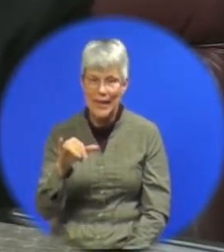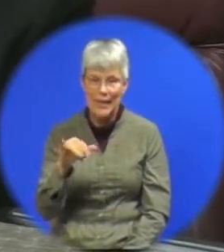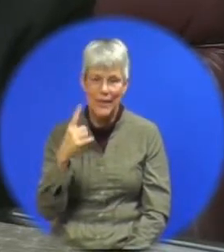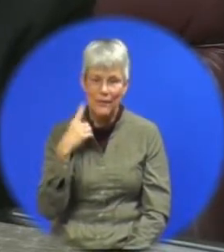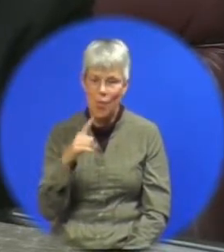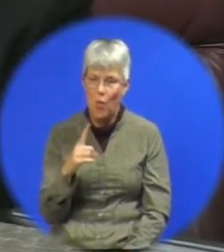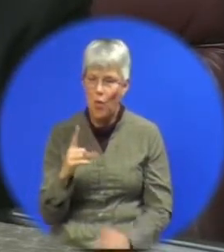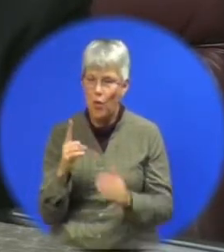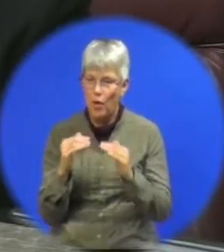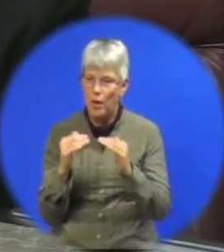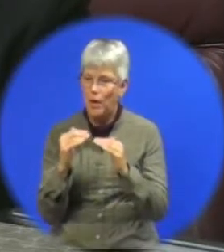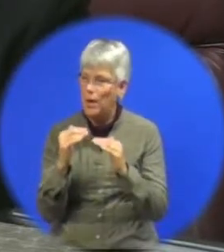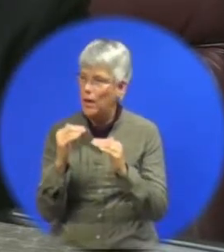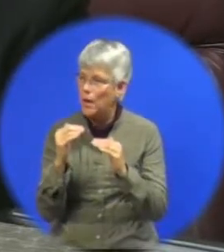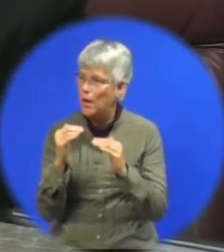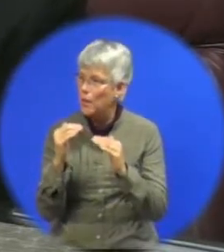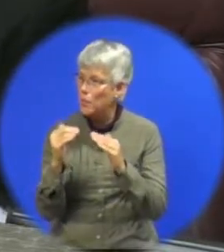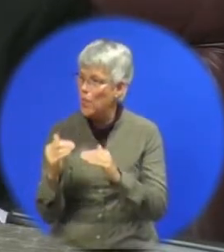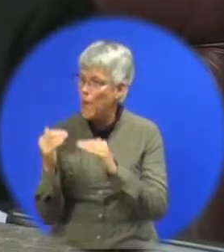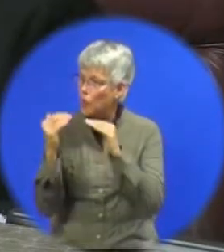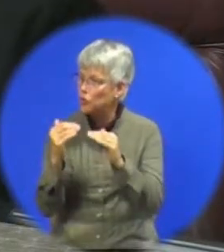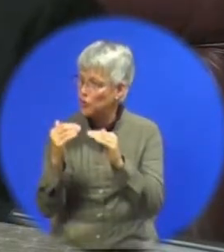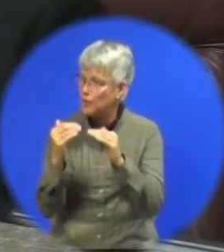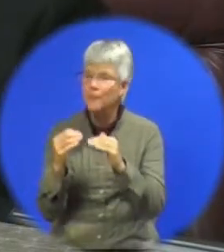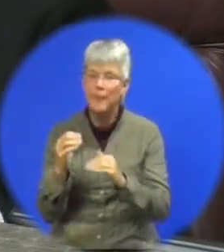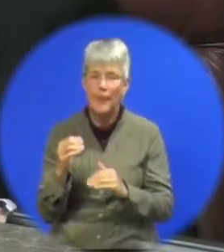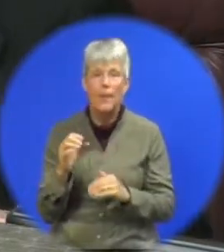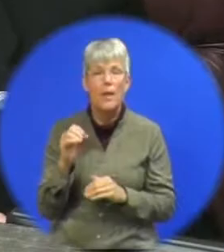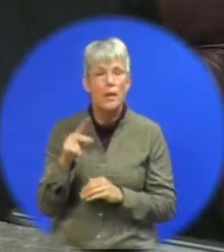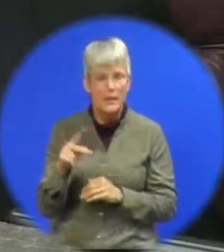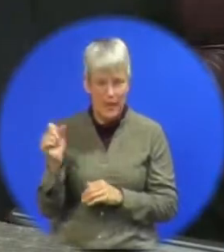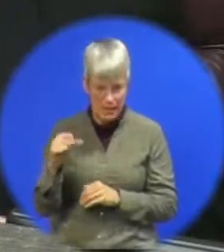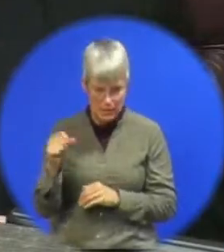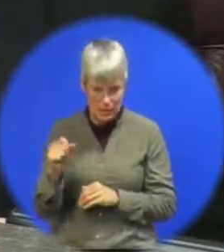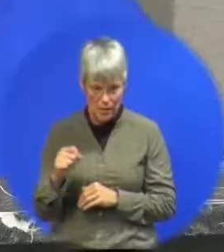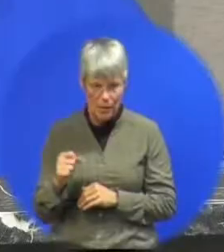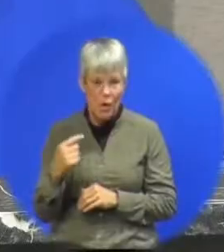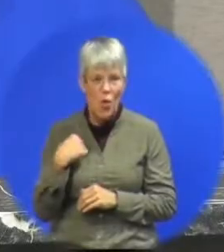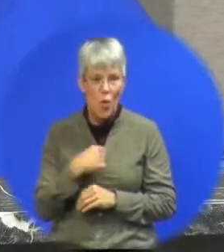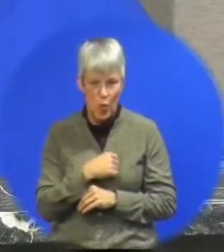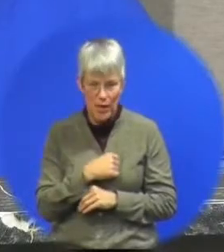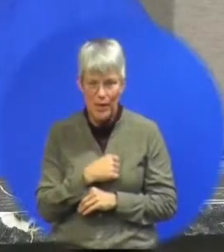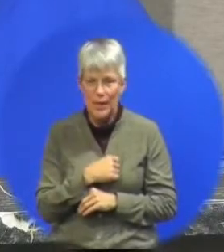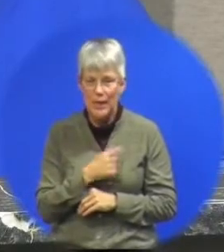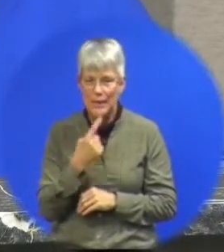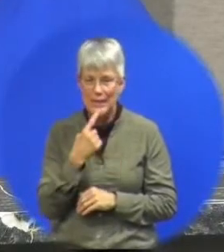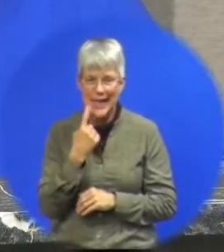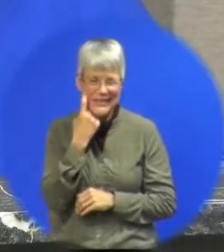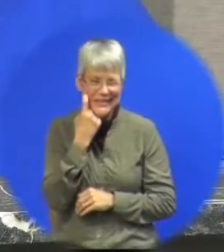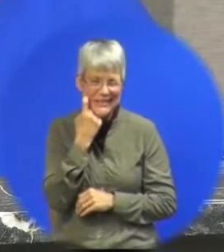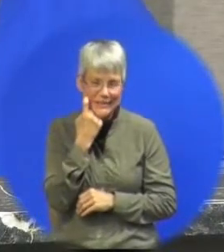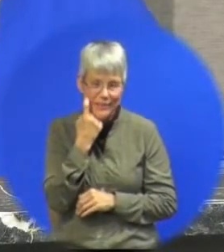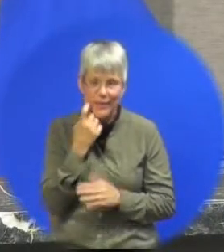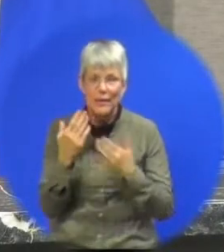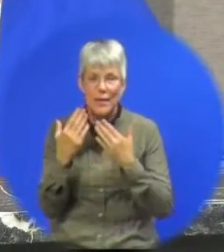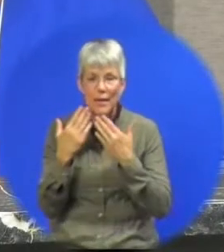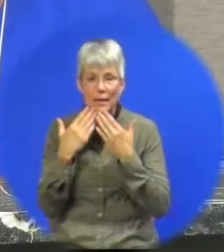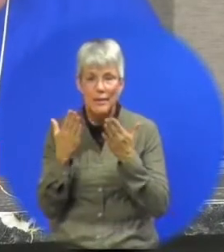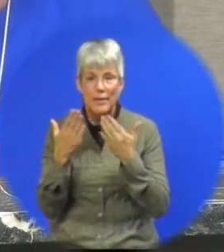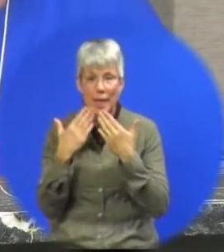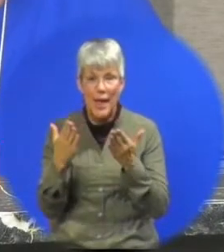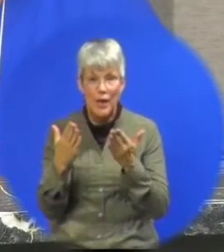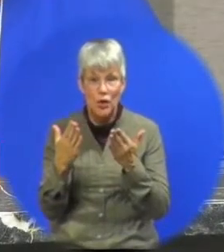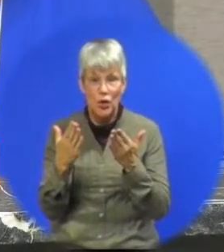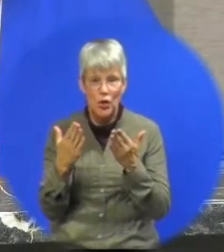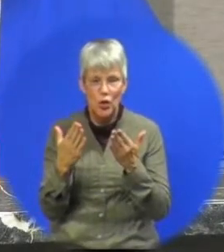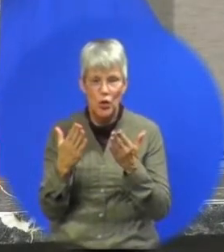you share that with us? Yes, so earlier tonight, we got to say thank you and so long and